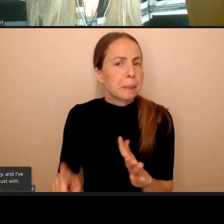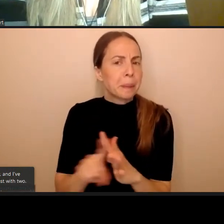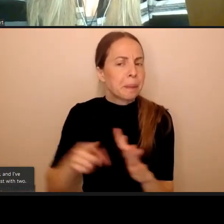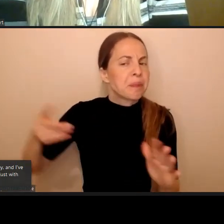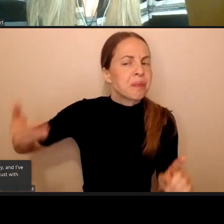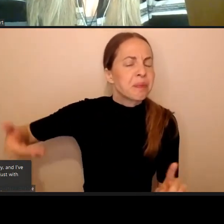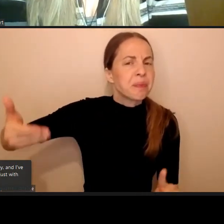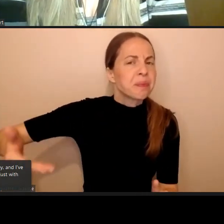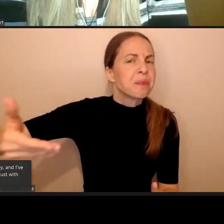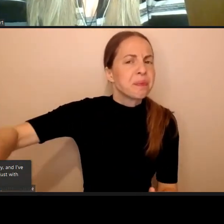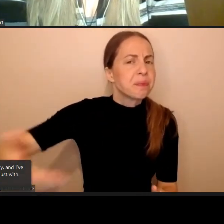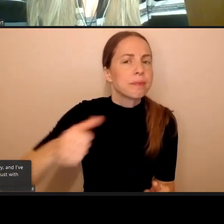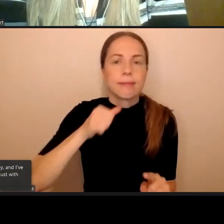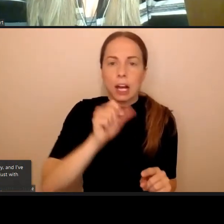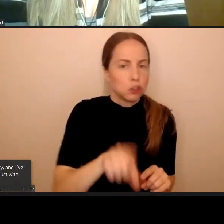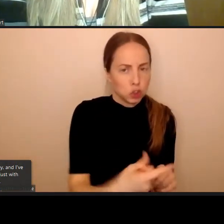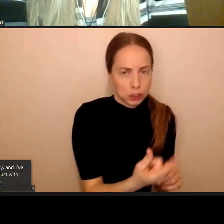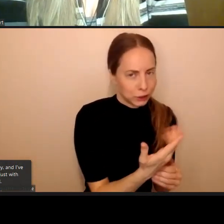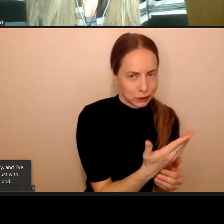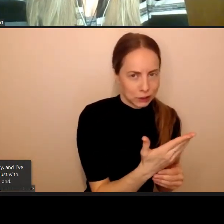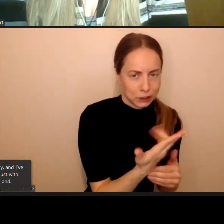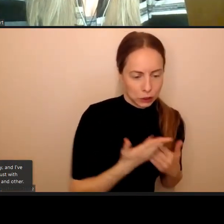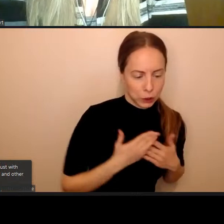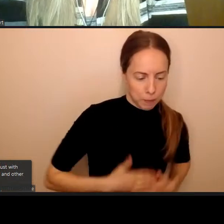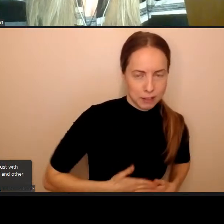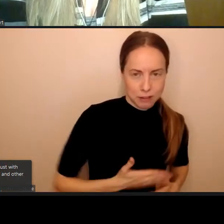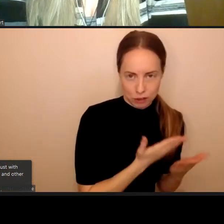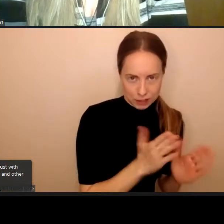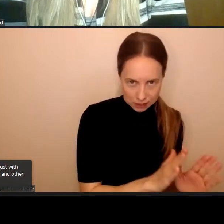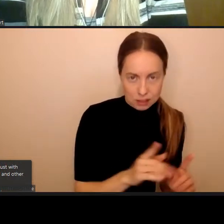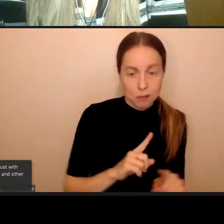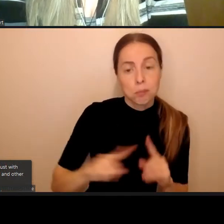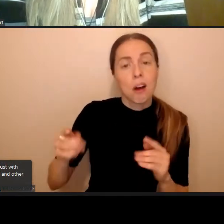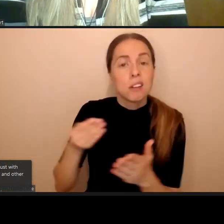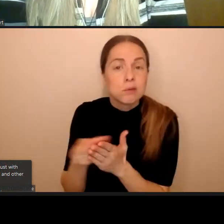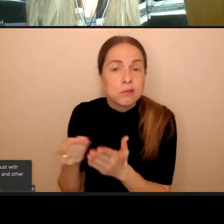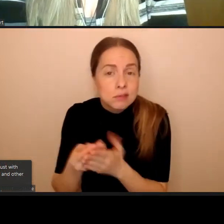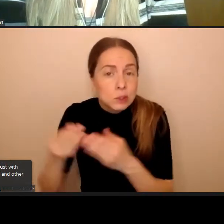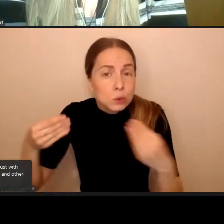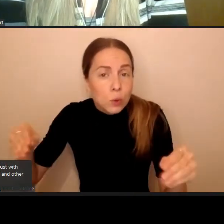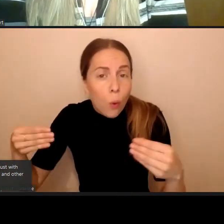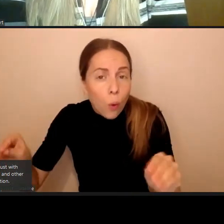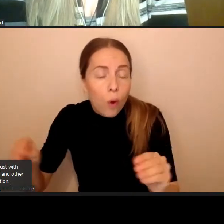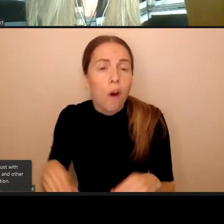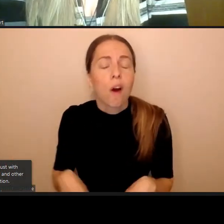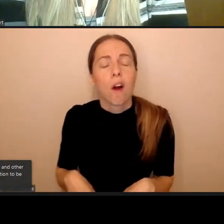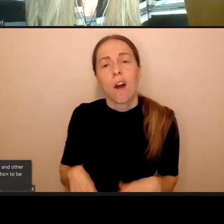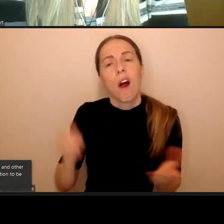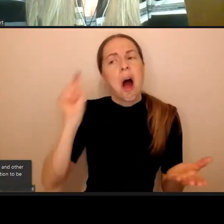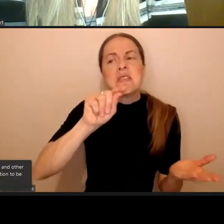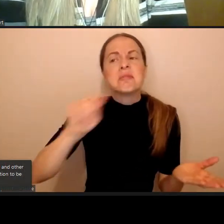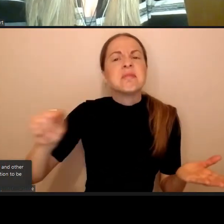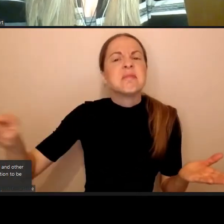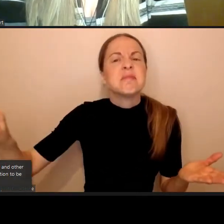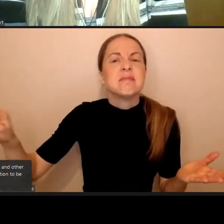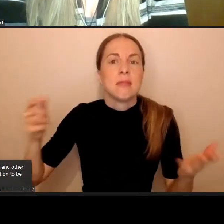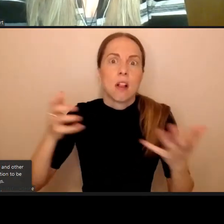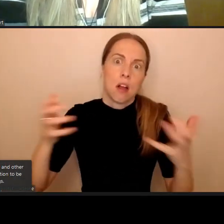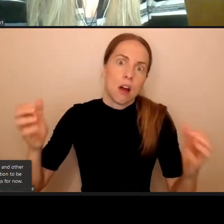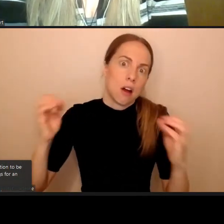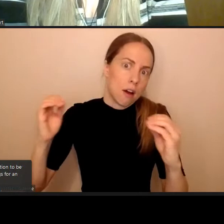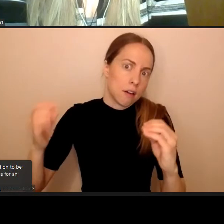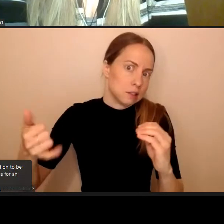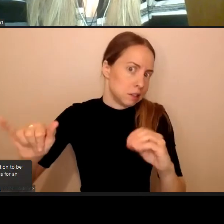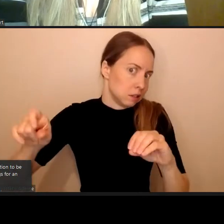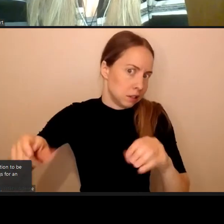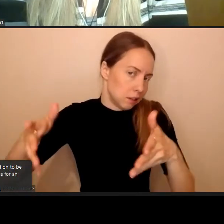Human Services, but even with retail and other areas. And there's still a lot of education to be done with that. But one of the things, for an example,